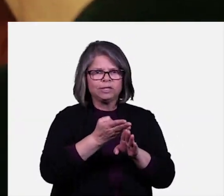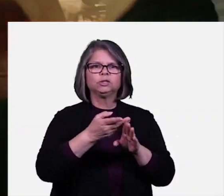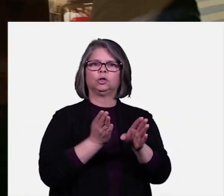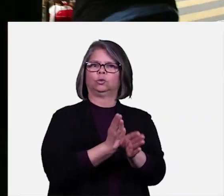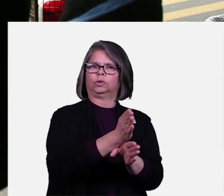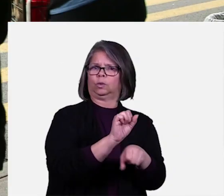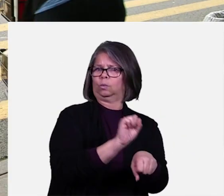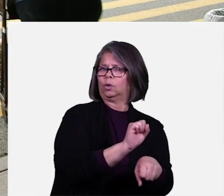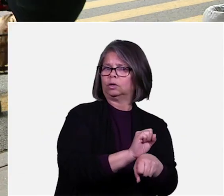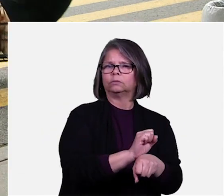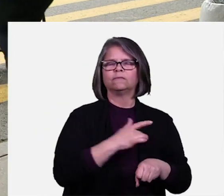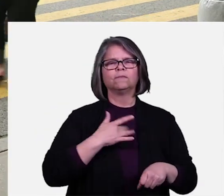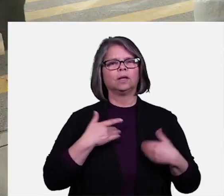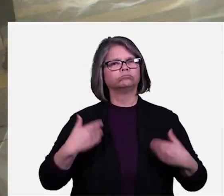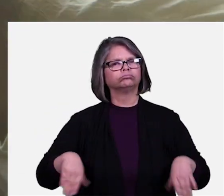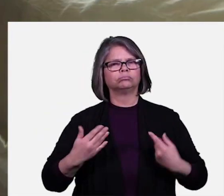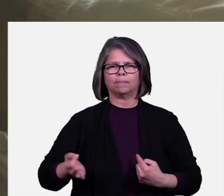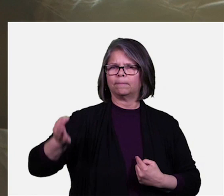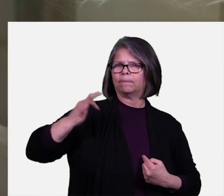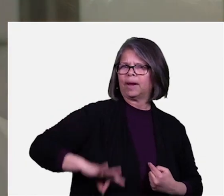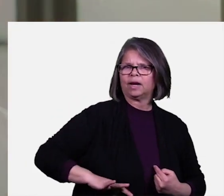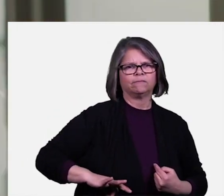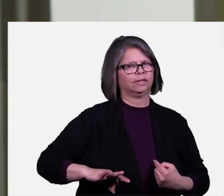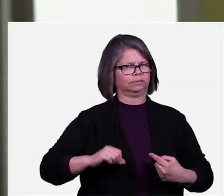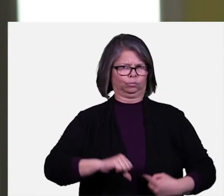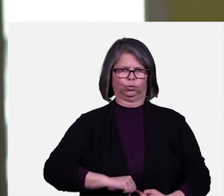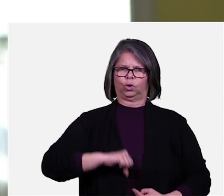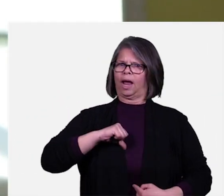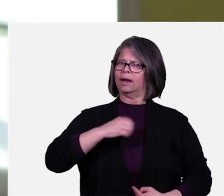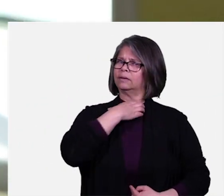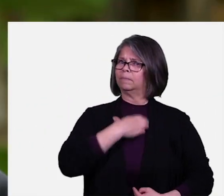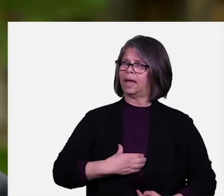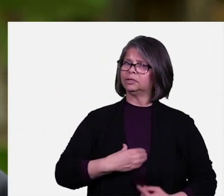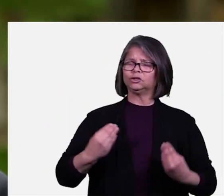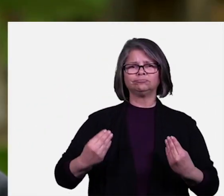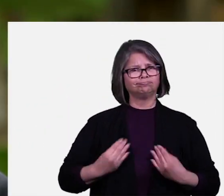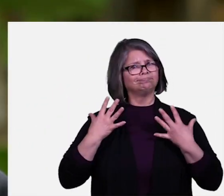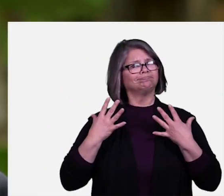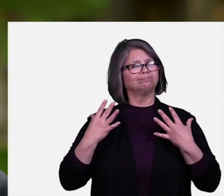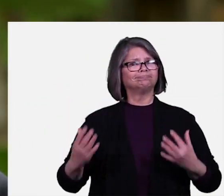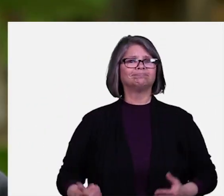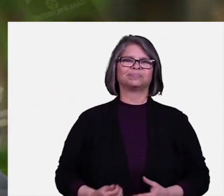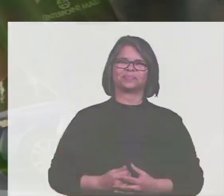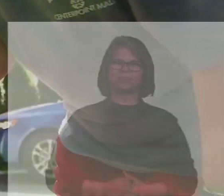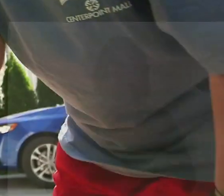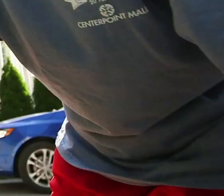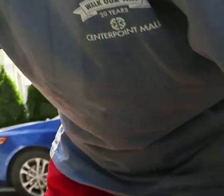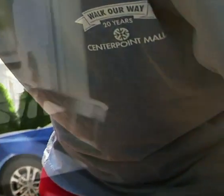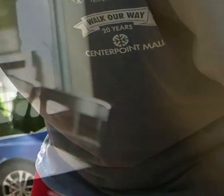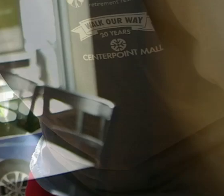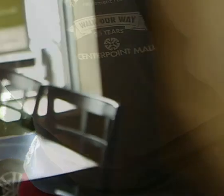very professional career choice. It's rewarding and it really gives you a sense of pride and passion in what you do.